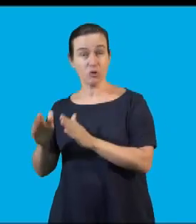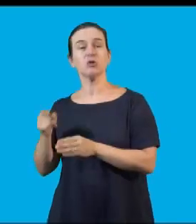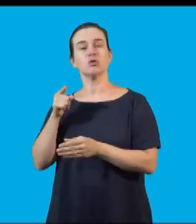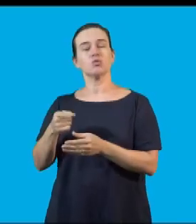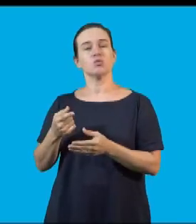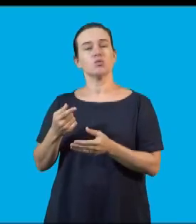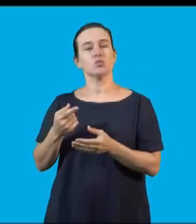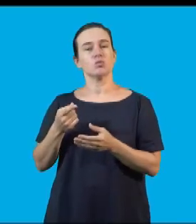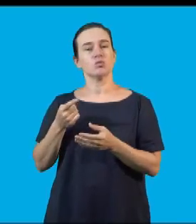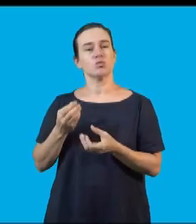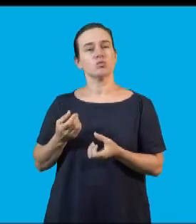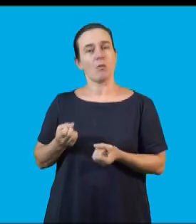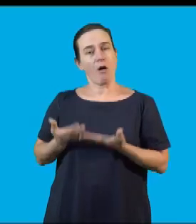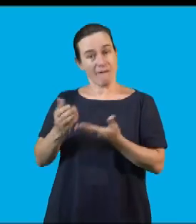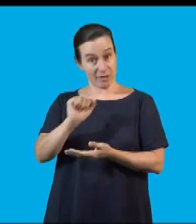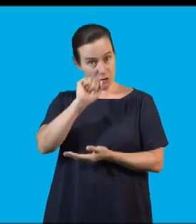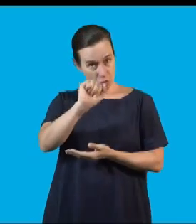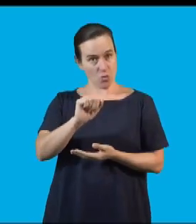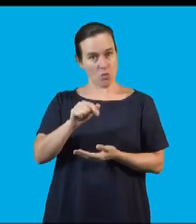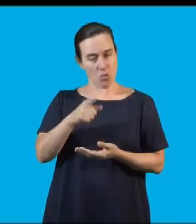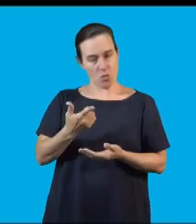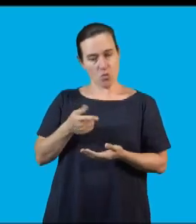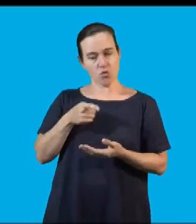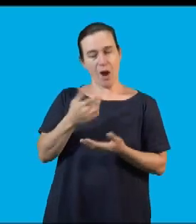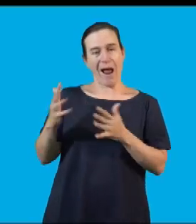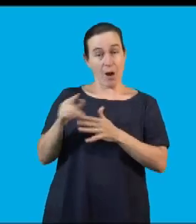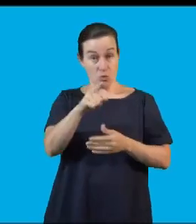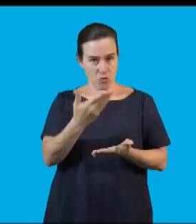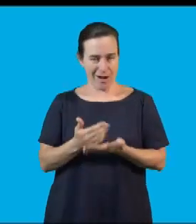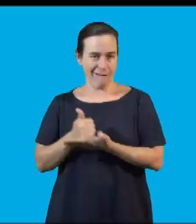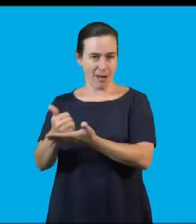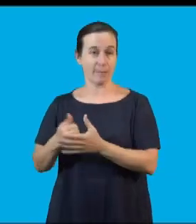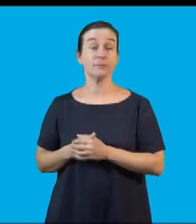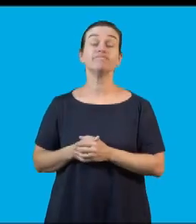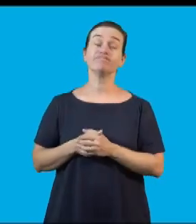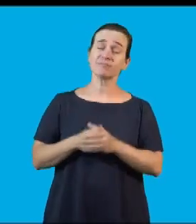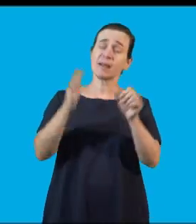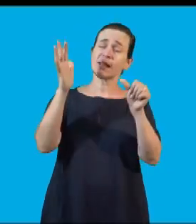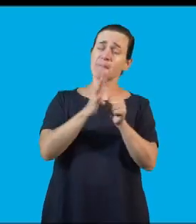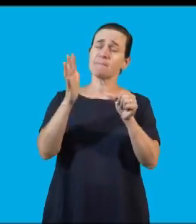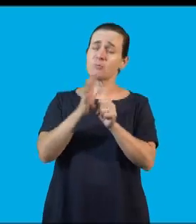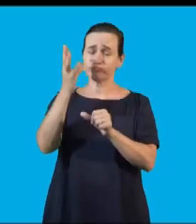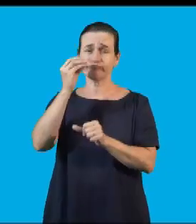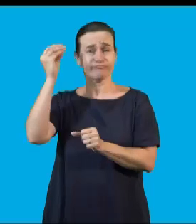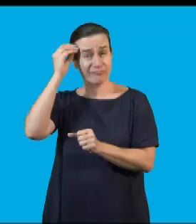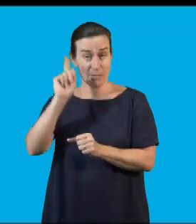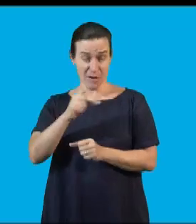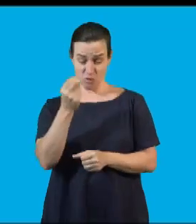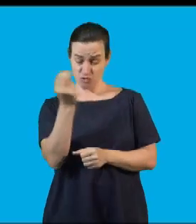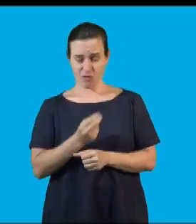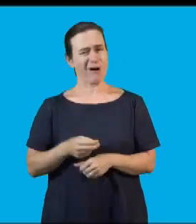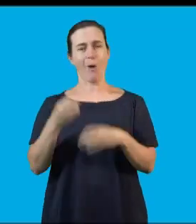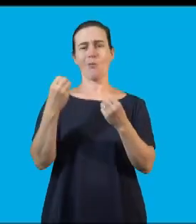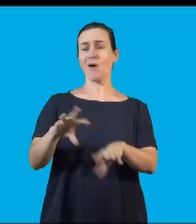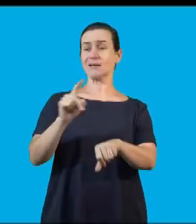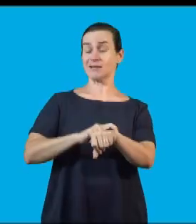to the elderly. Write the content of the poster. As always, do not include illustrations or drawings because